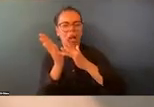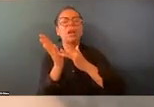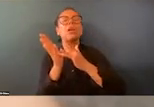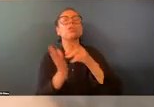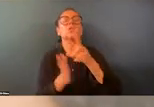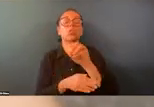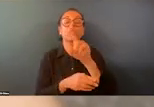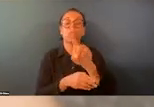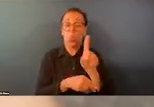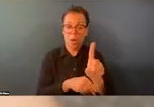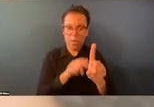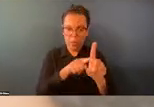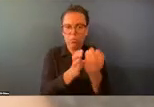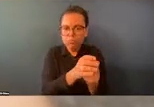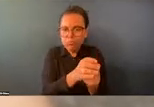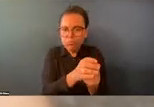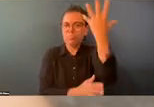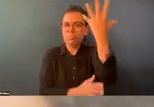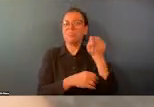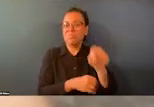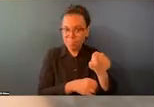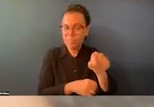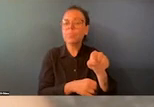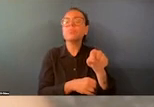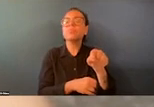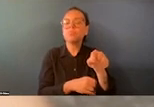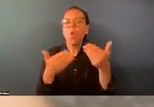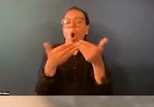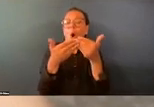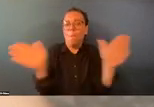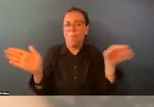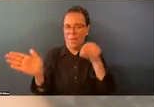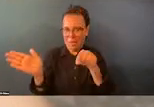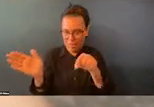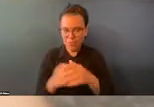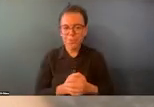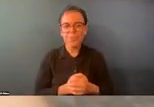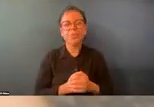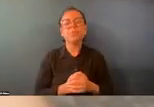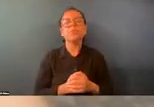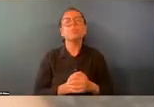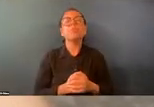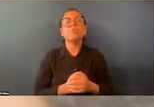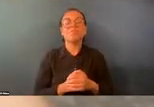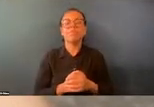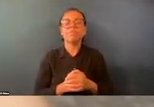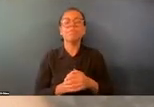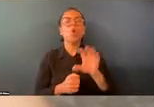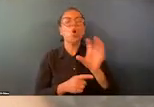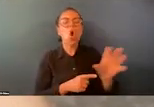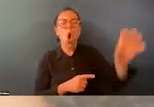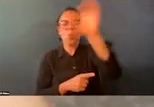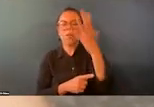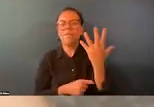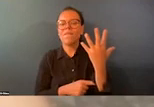in 2001 with the support of five Central